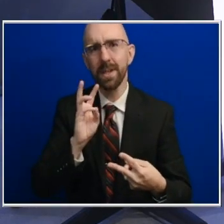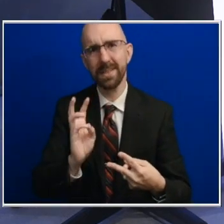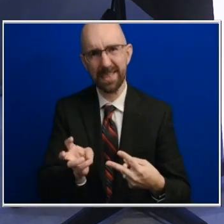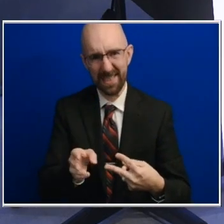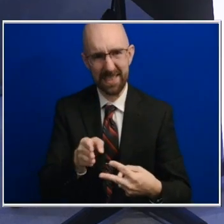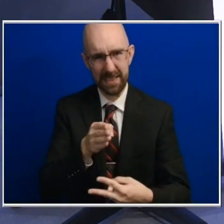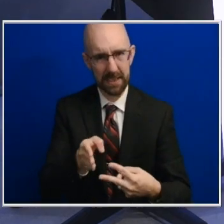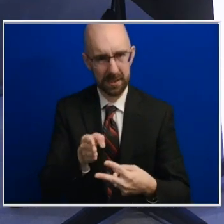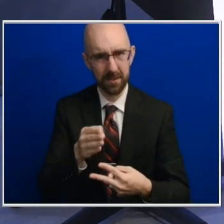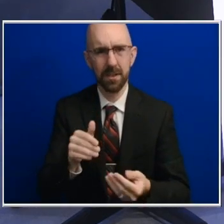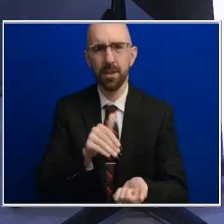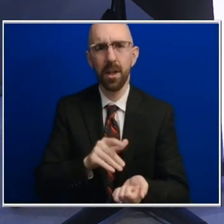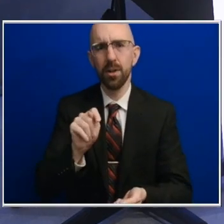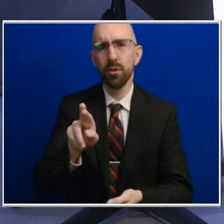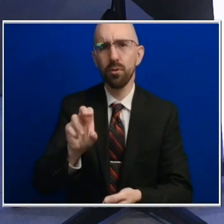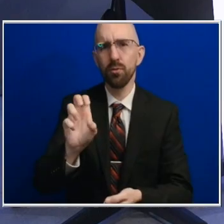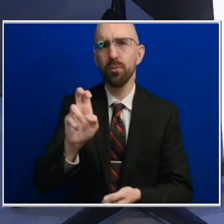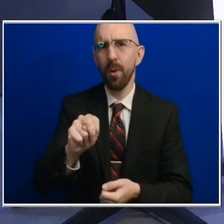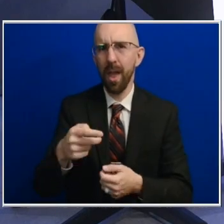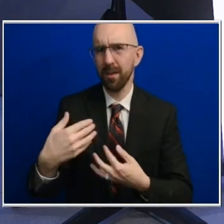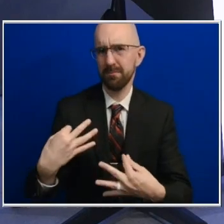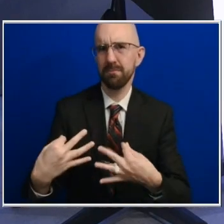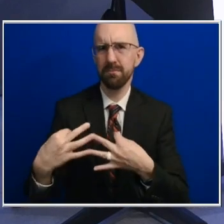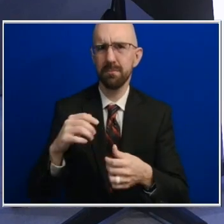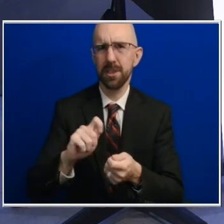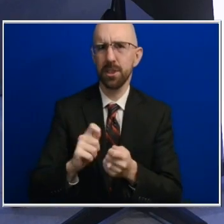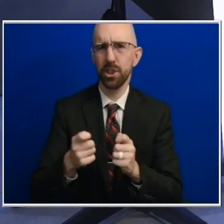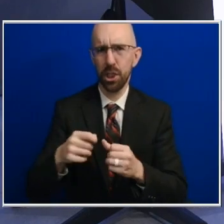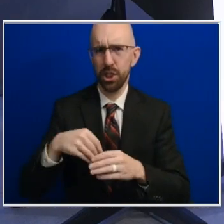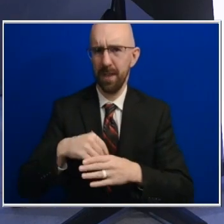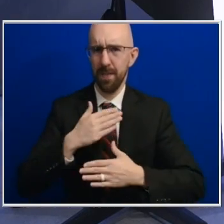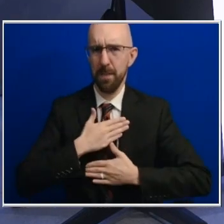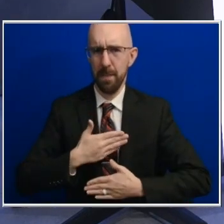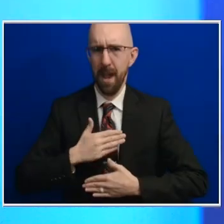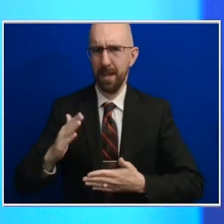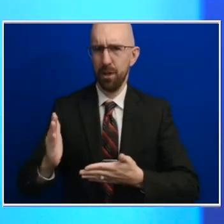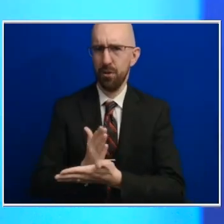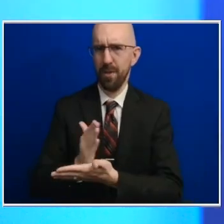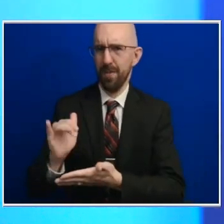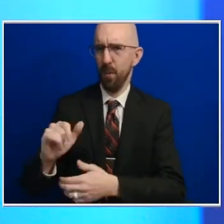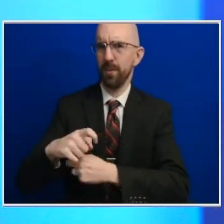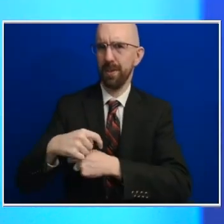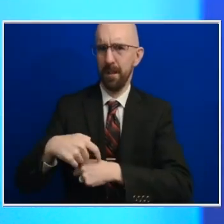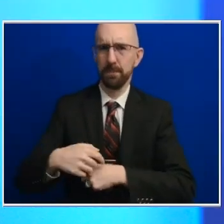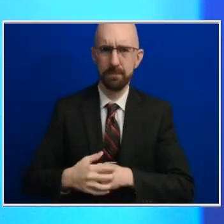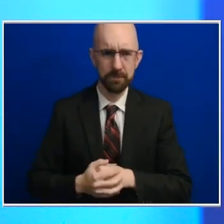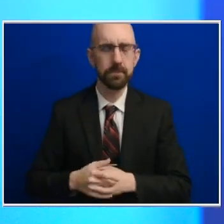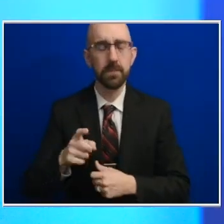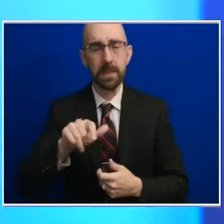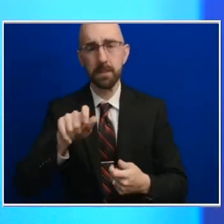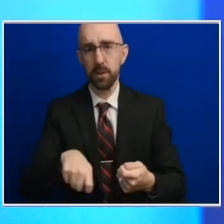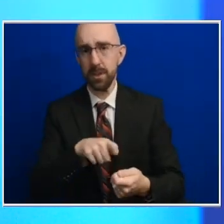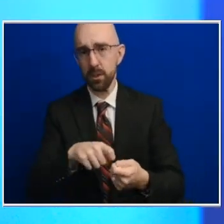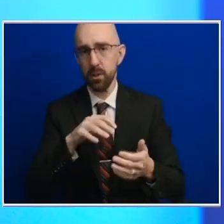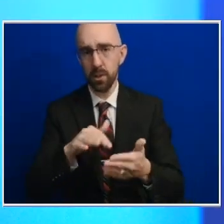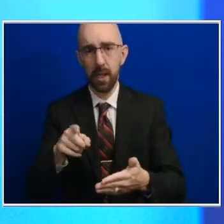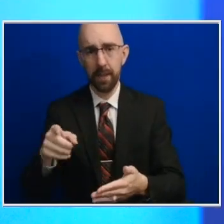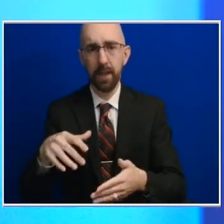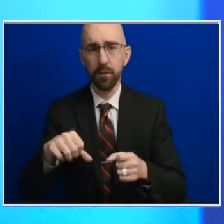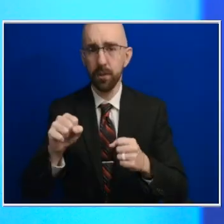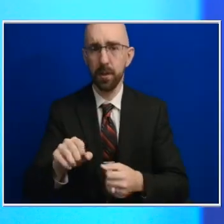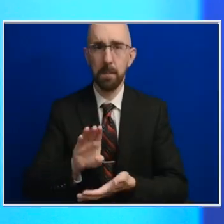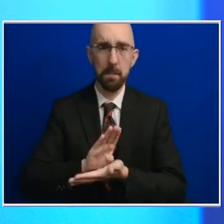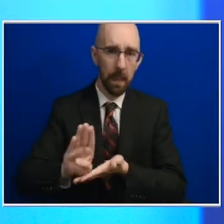us through what kind of changes happen to the body in those times. Well, this particular study, they took billions of measurements. They